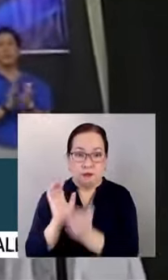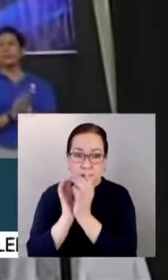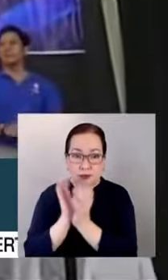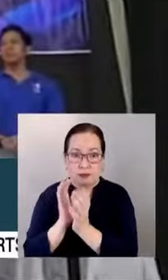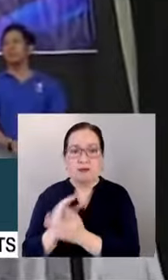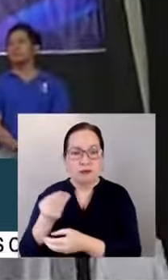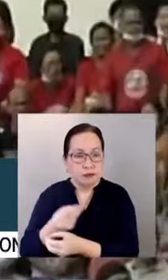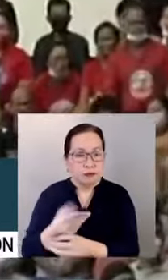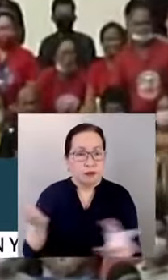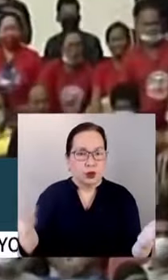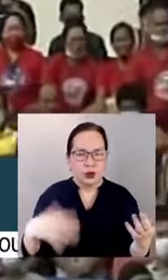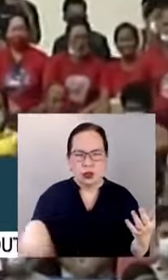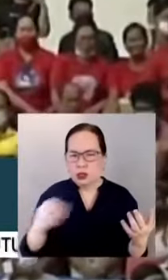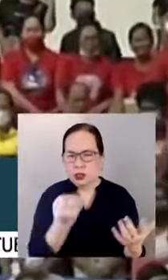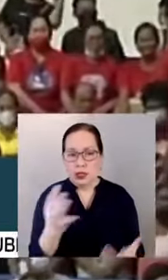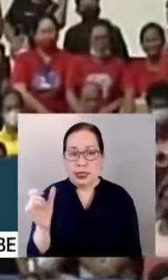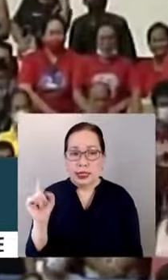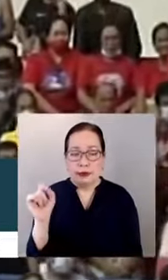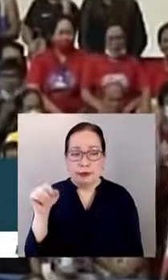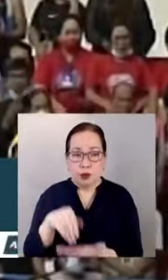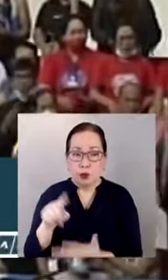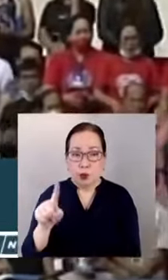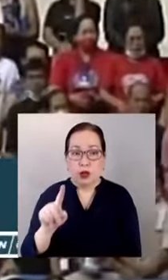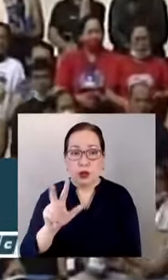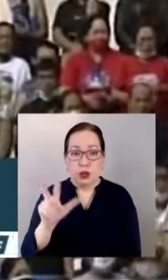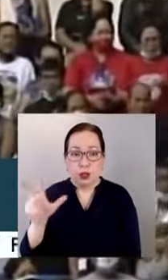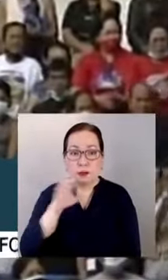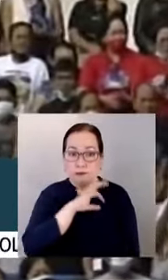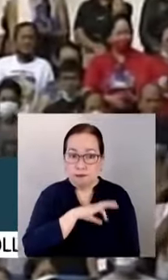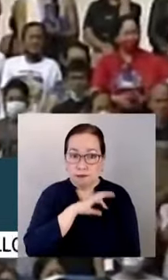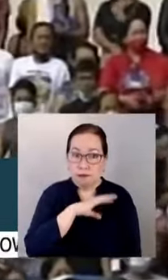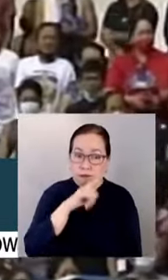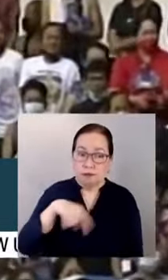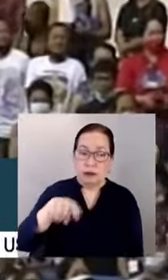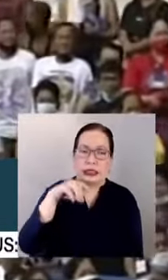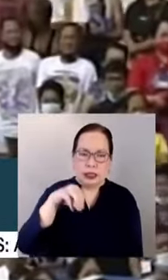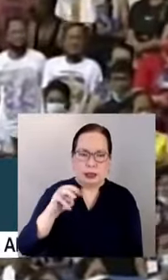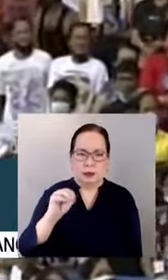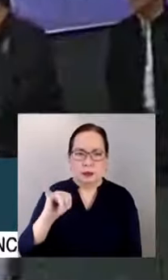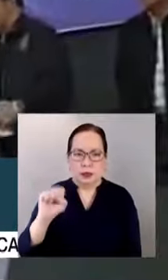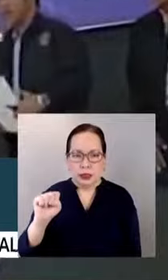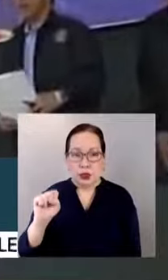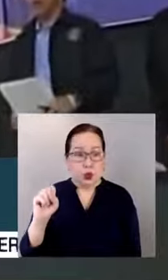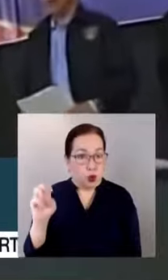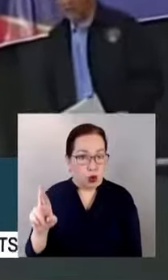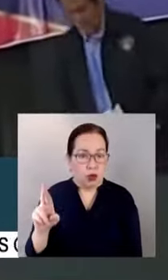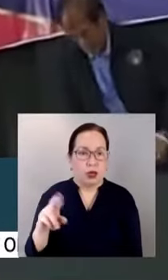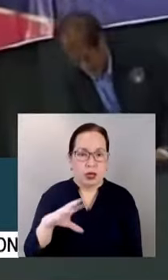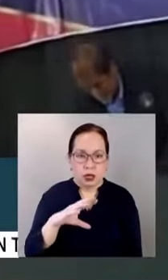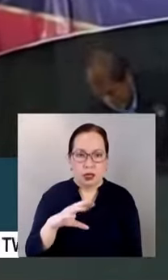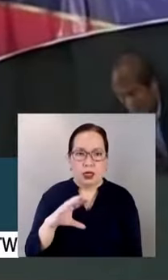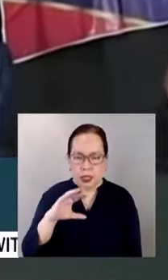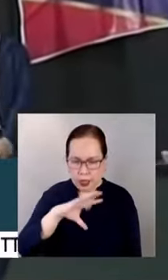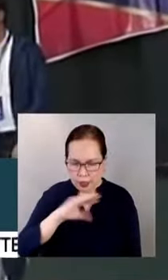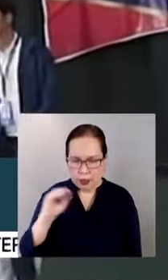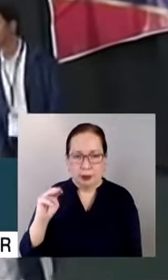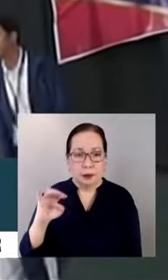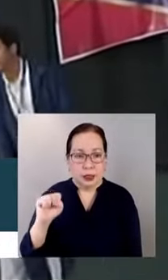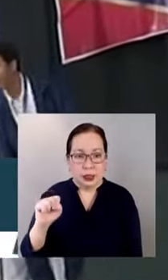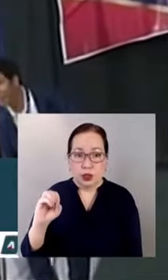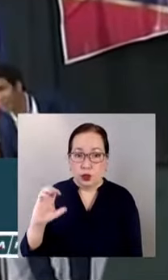to 11,133 beneficiaries in Misamis Occidental and Misamis Oriental. Of the figure,